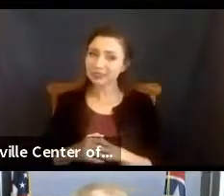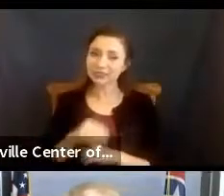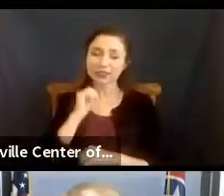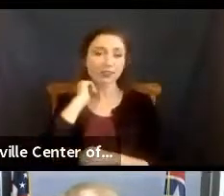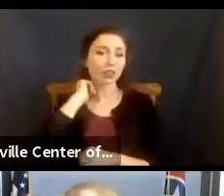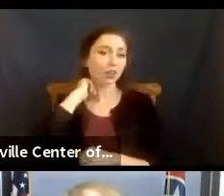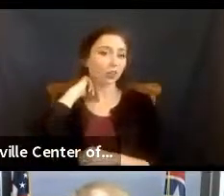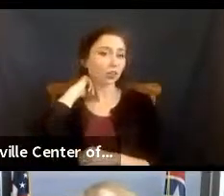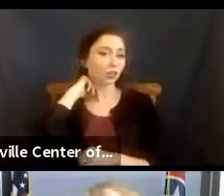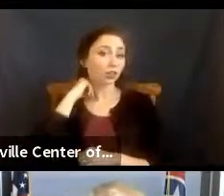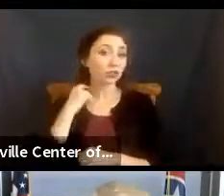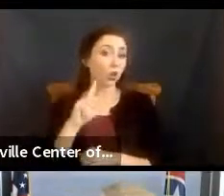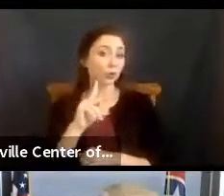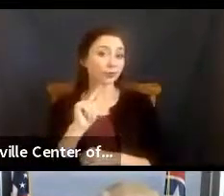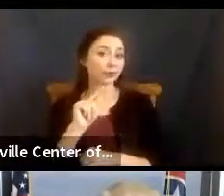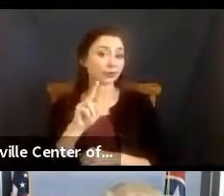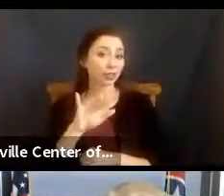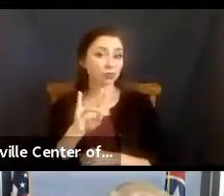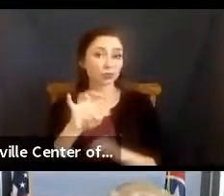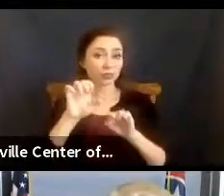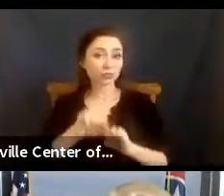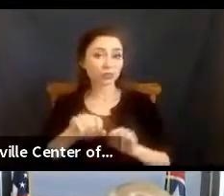So Catherine, can you pull the testing back up?